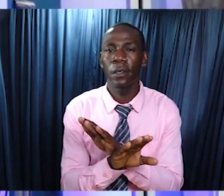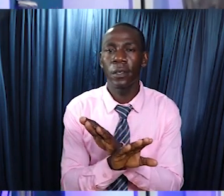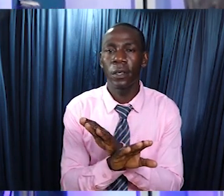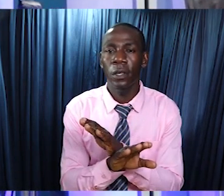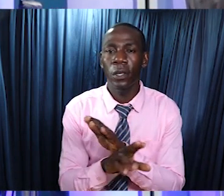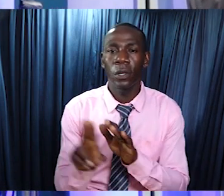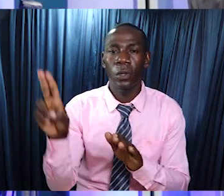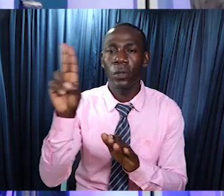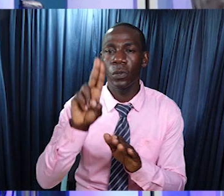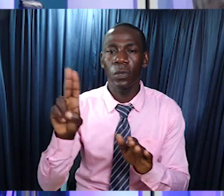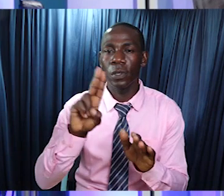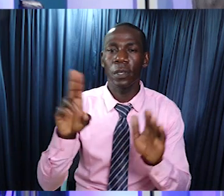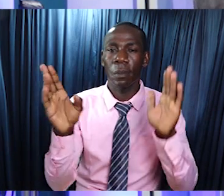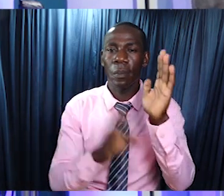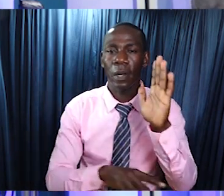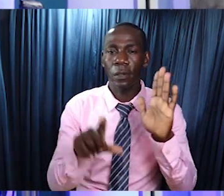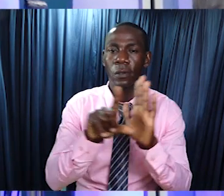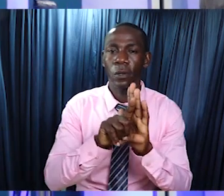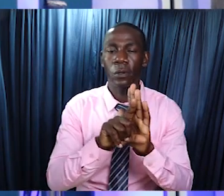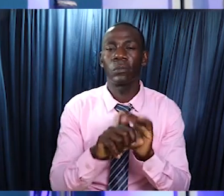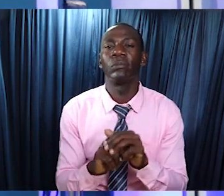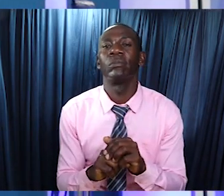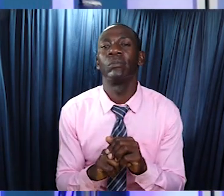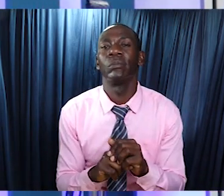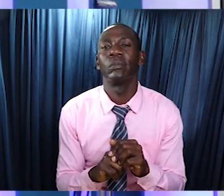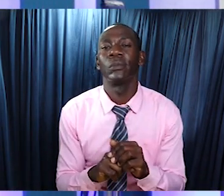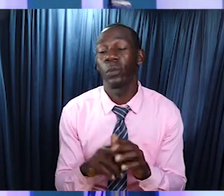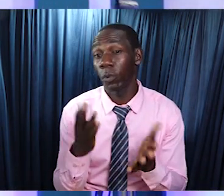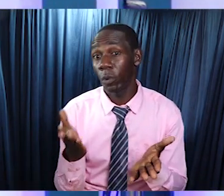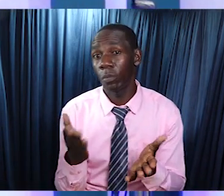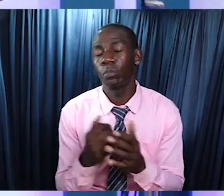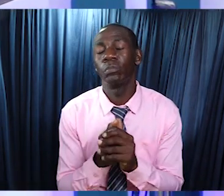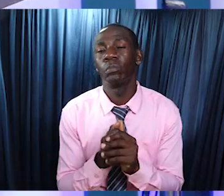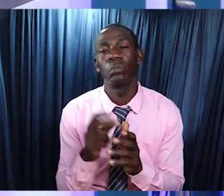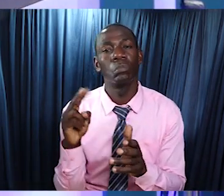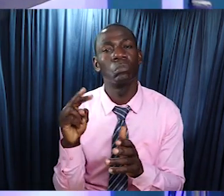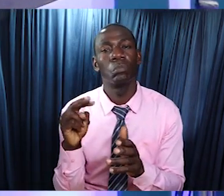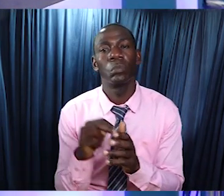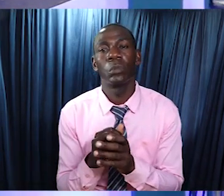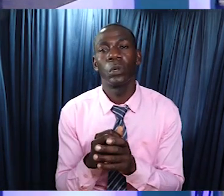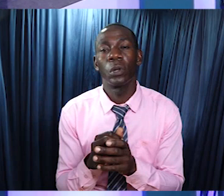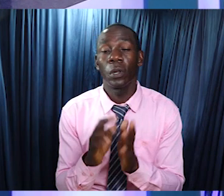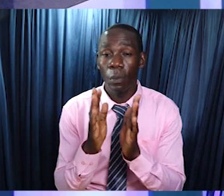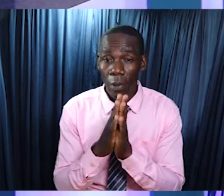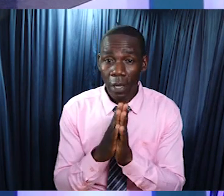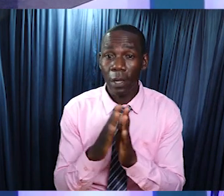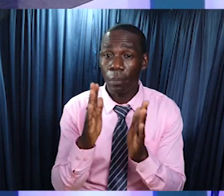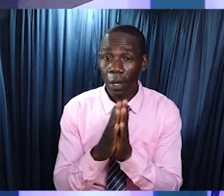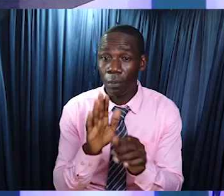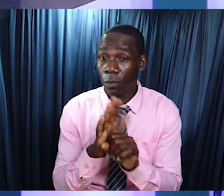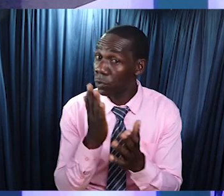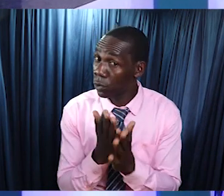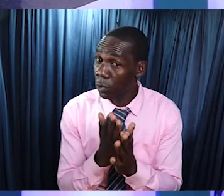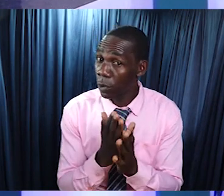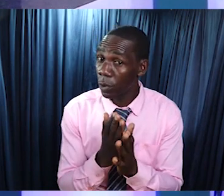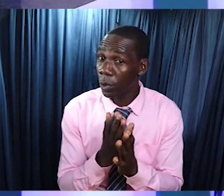places waitumikia sheria ya muovu shetani. You are serving the law of the devil. No. Sasa utakuwa muombaji kweli. Now you will pray